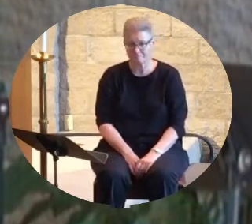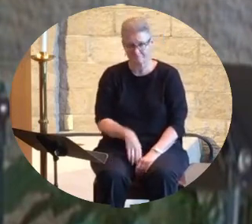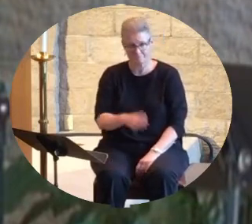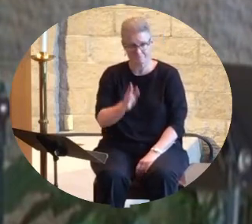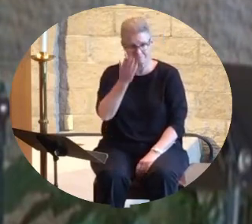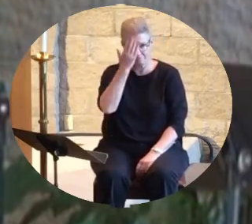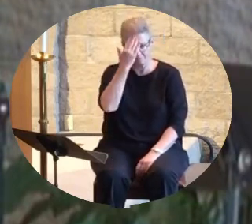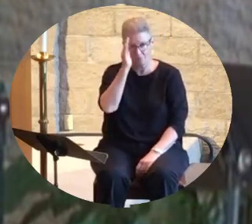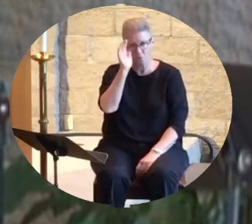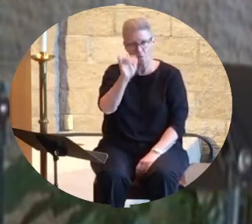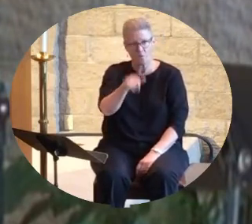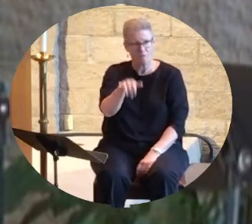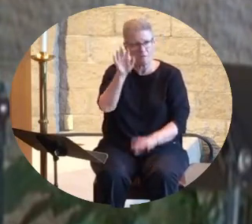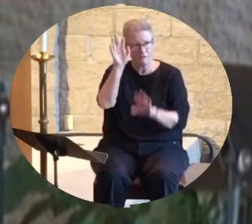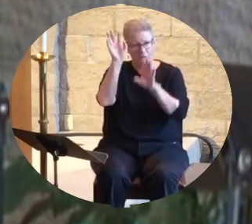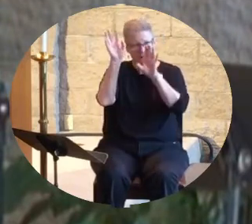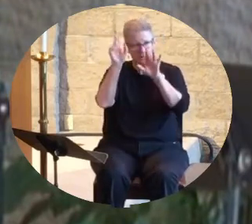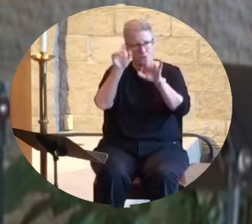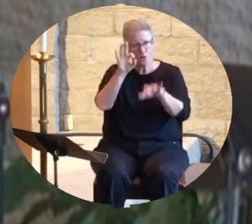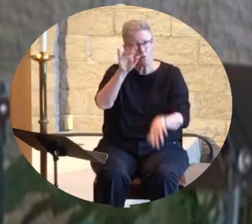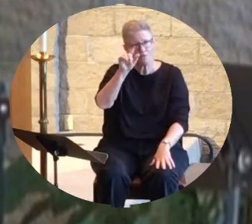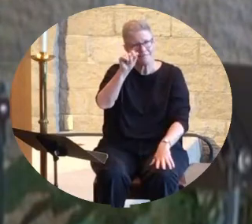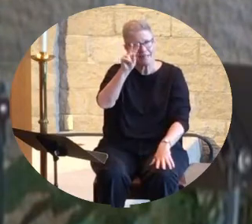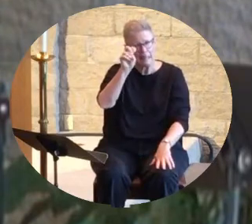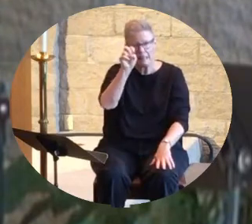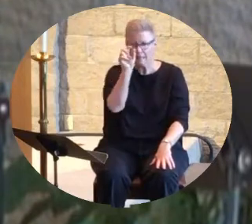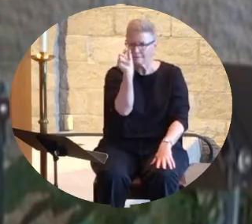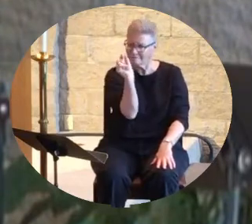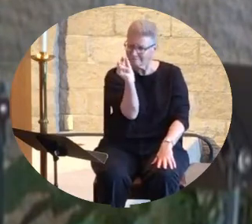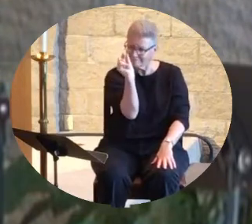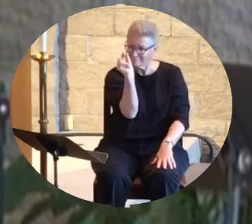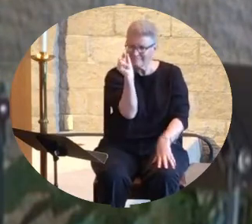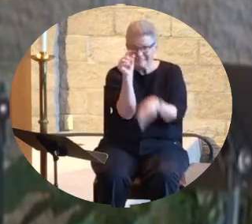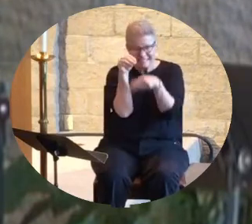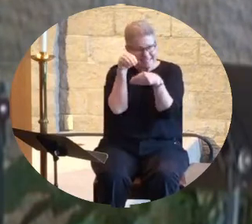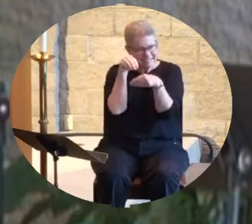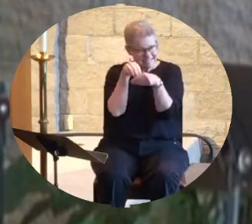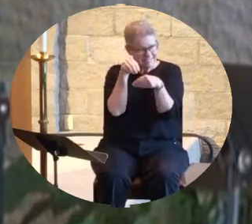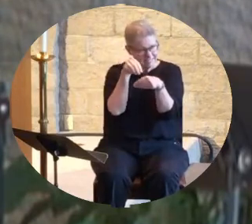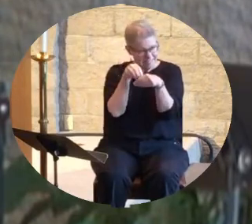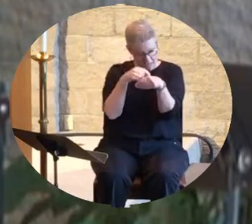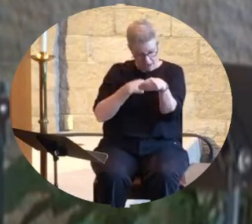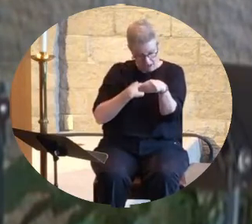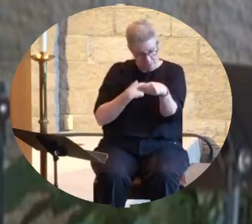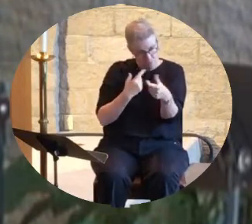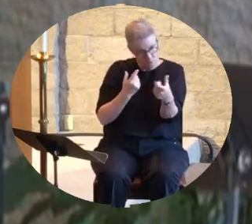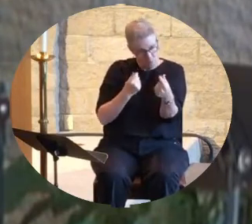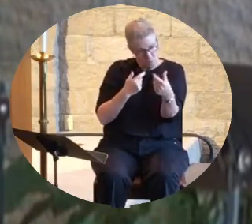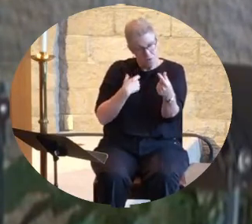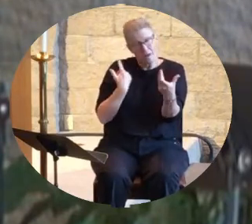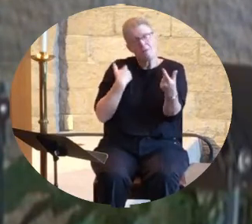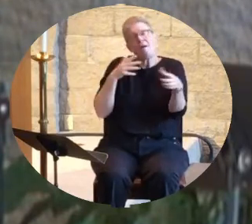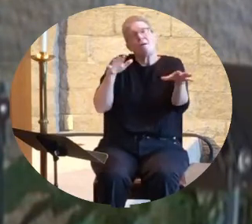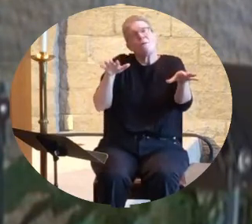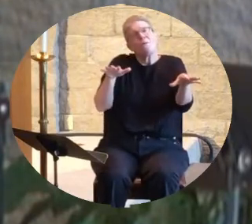Inside a snowflake, I am floating